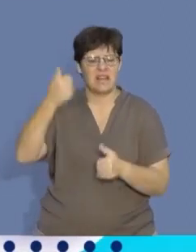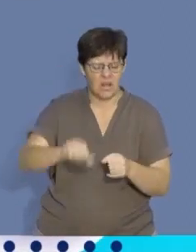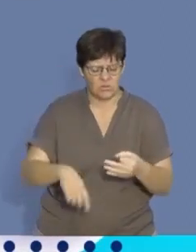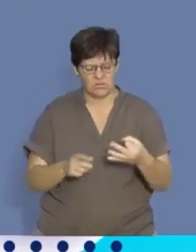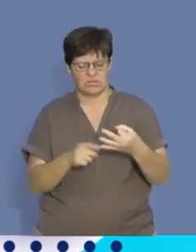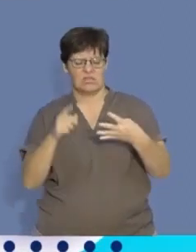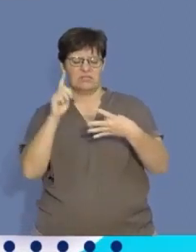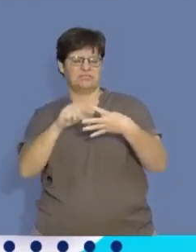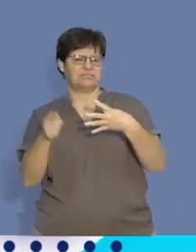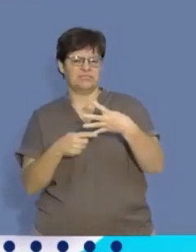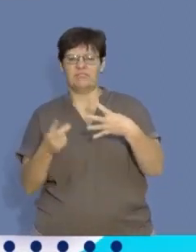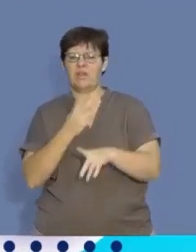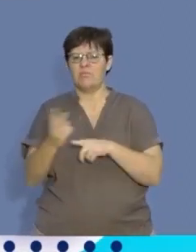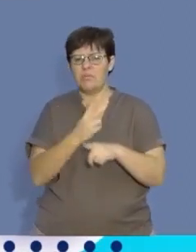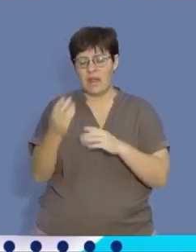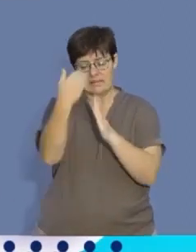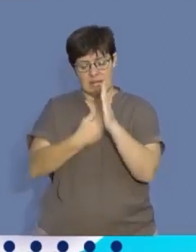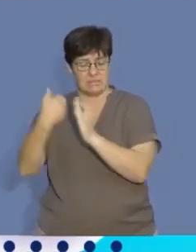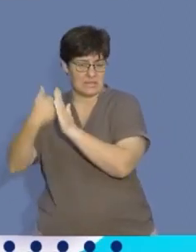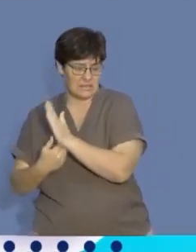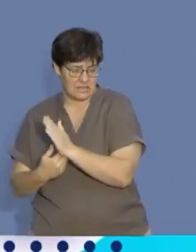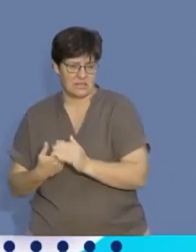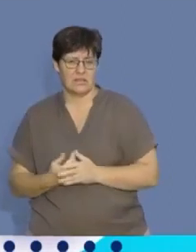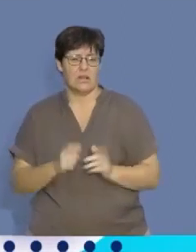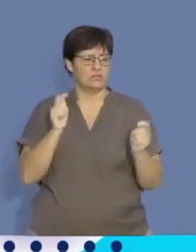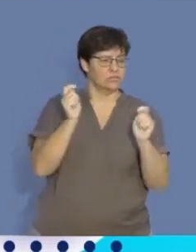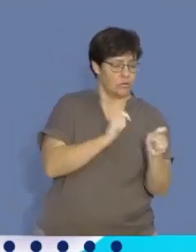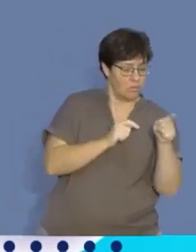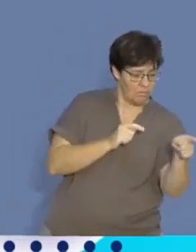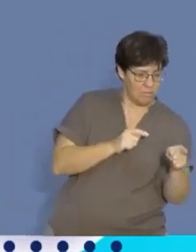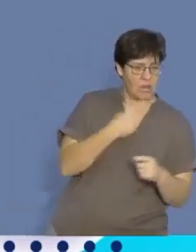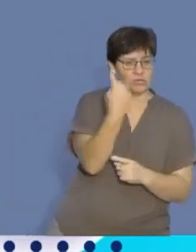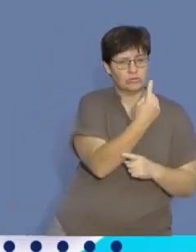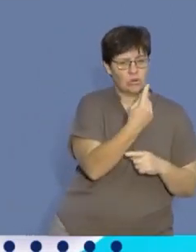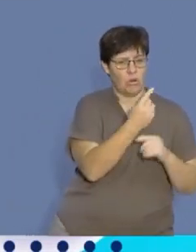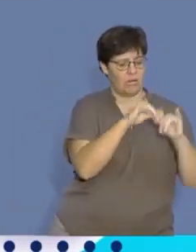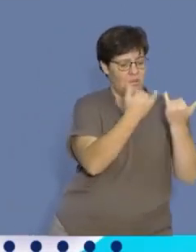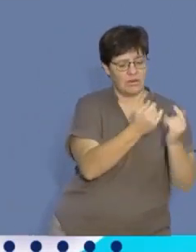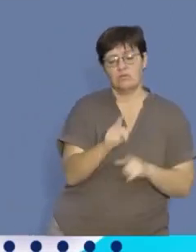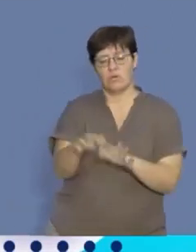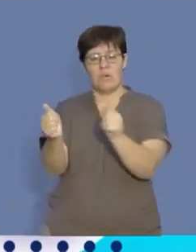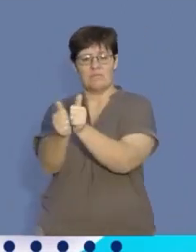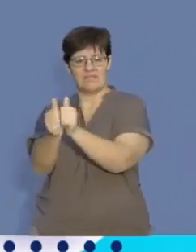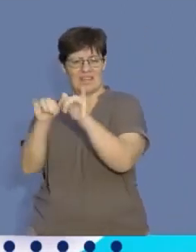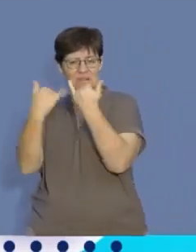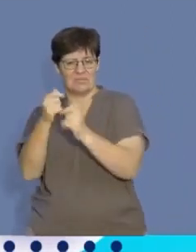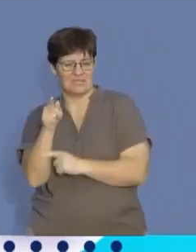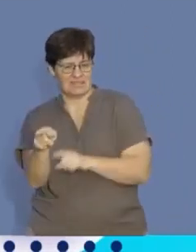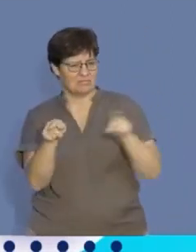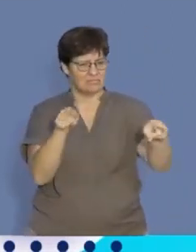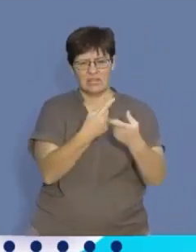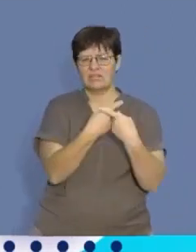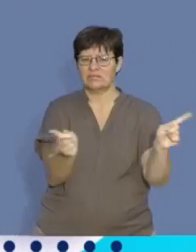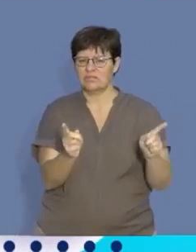the preparation of financial statements. How does it change from a sole trader to a partnership? However,